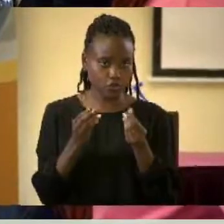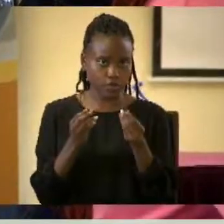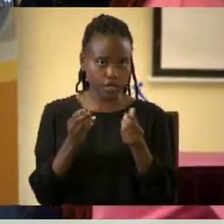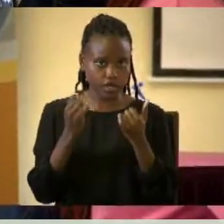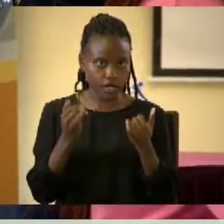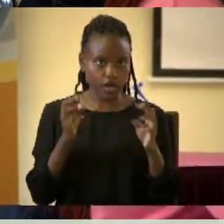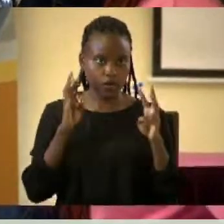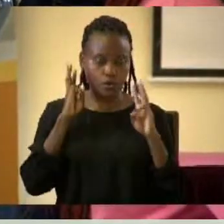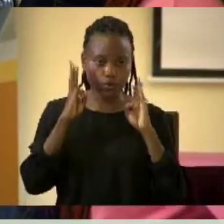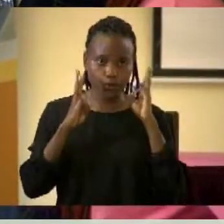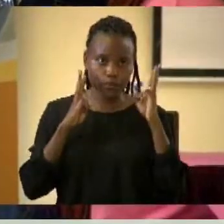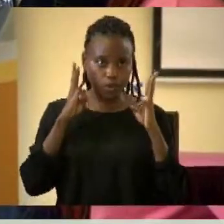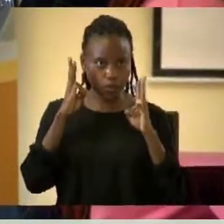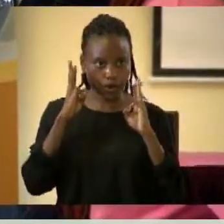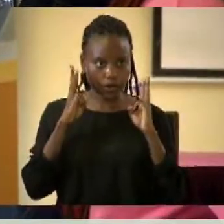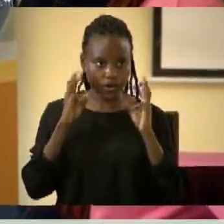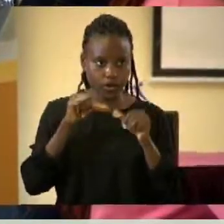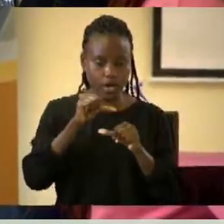about